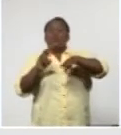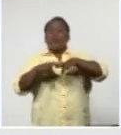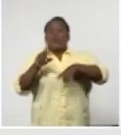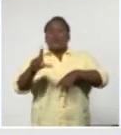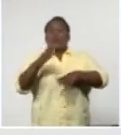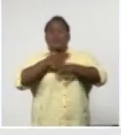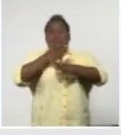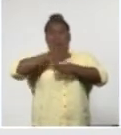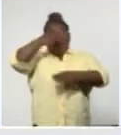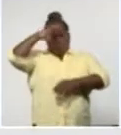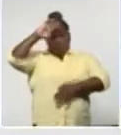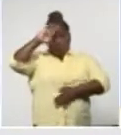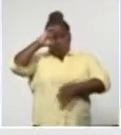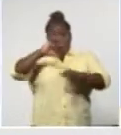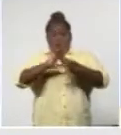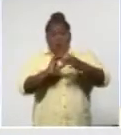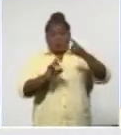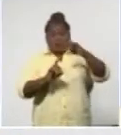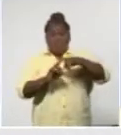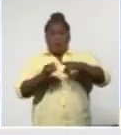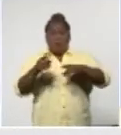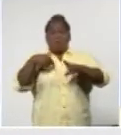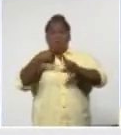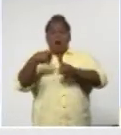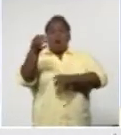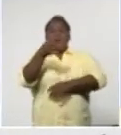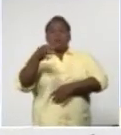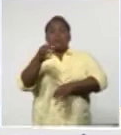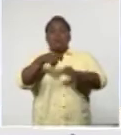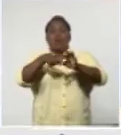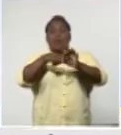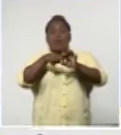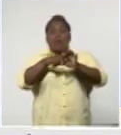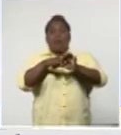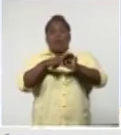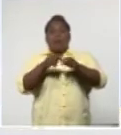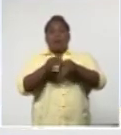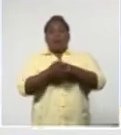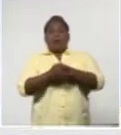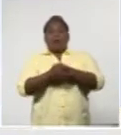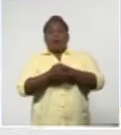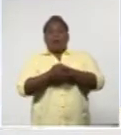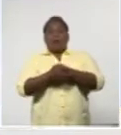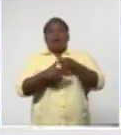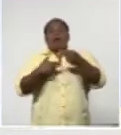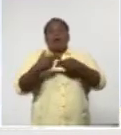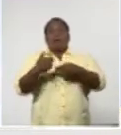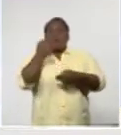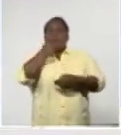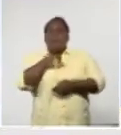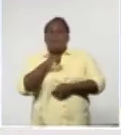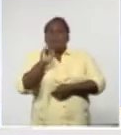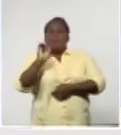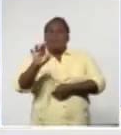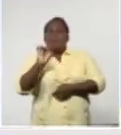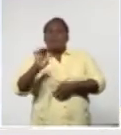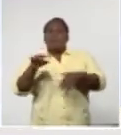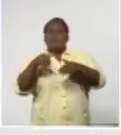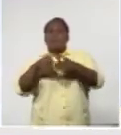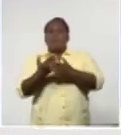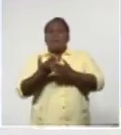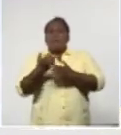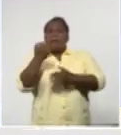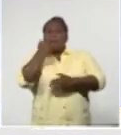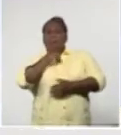Río, Mayabeque, Villa Clara, Cienfuegos, Santi Espíritus, Camagüey, Las Tunas, Holguín, Santiago